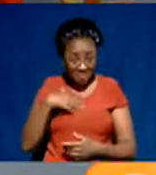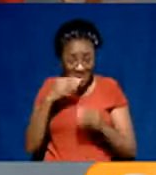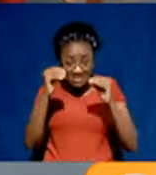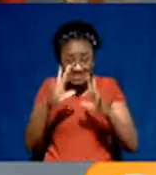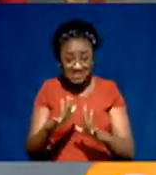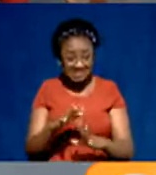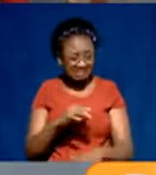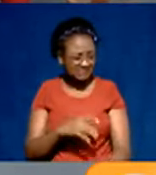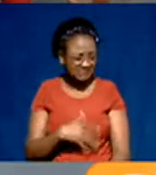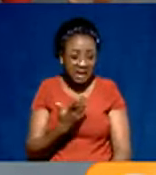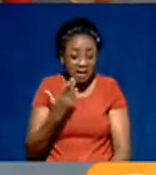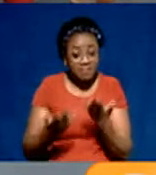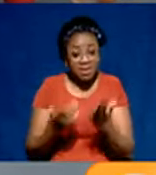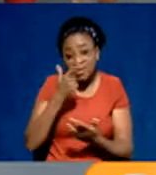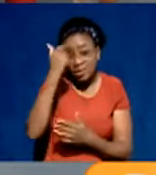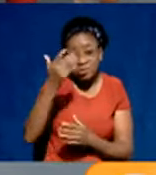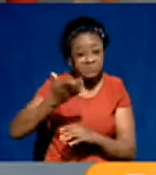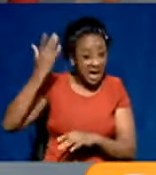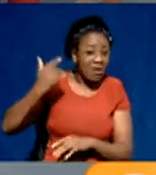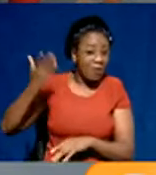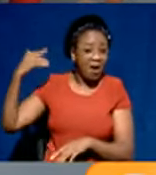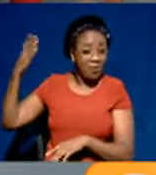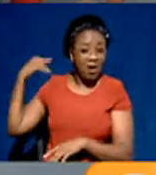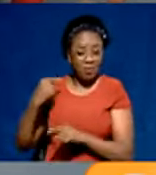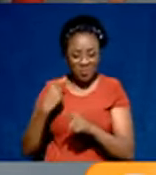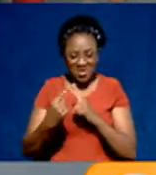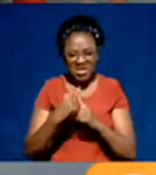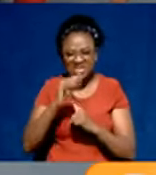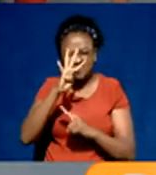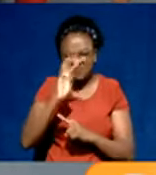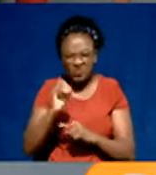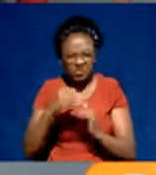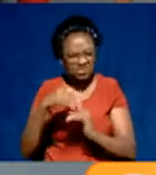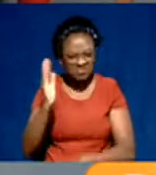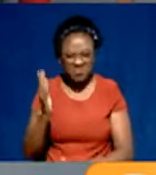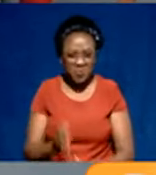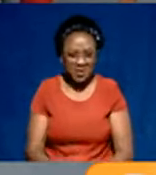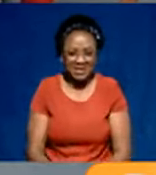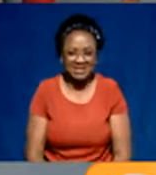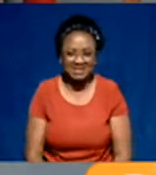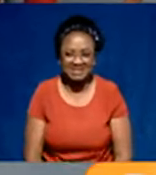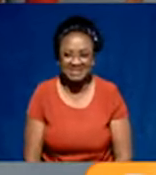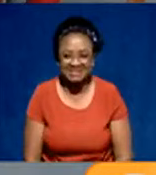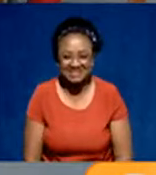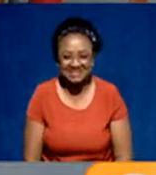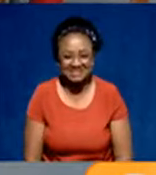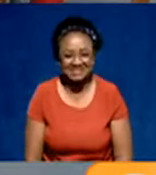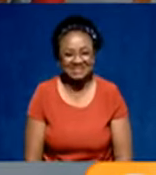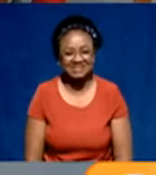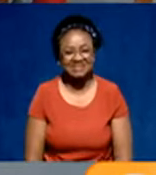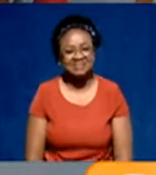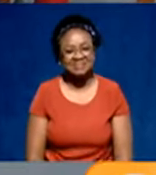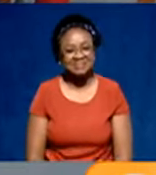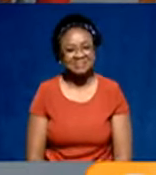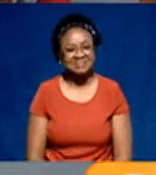long ago. Maybe. It was 40 years ago. Yeah. It's long ago.